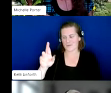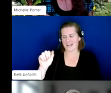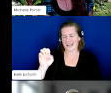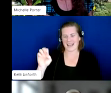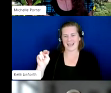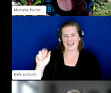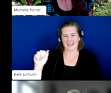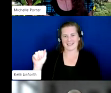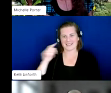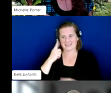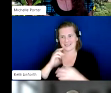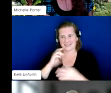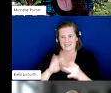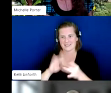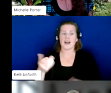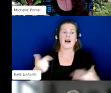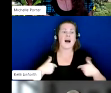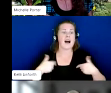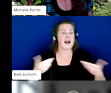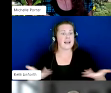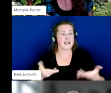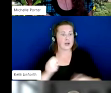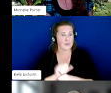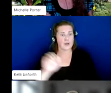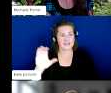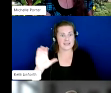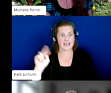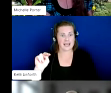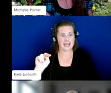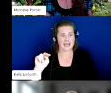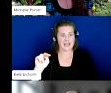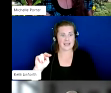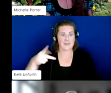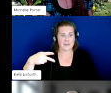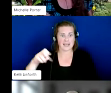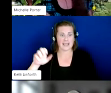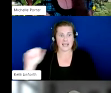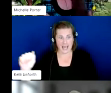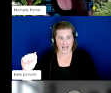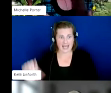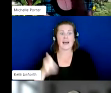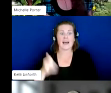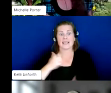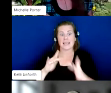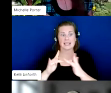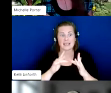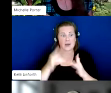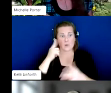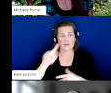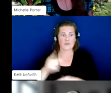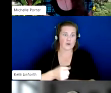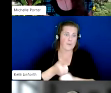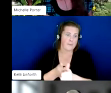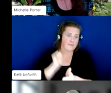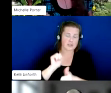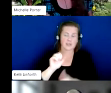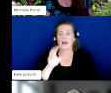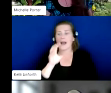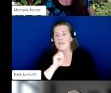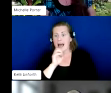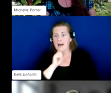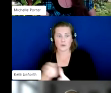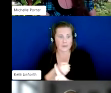CNPEA, which stands for the Canadian Network for the Prevention of Elder Abuse. Someone actually asked about those acronyms in the chat box, so